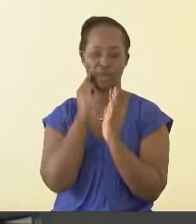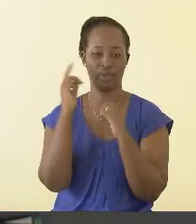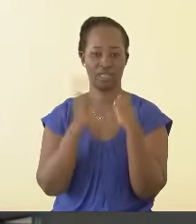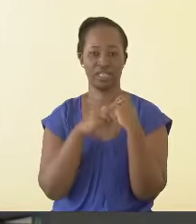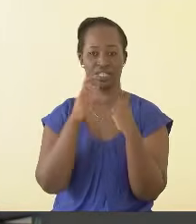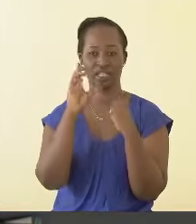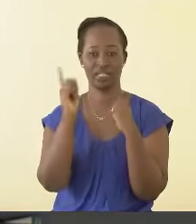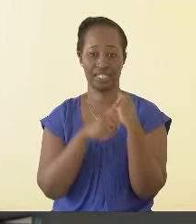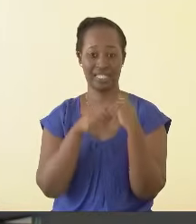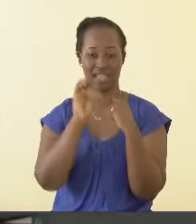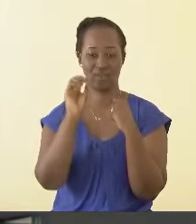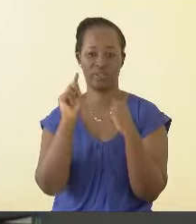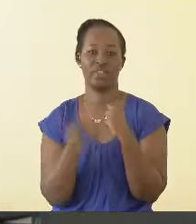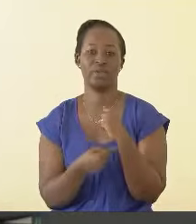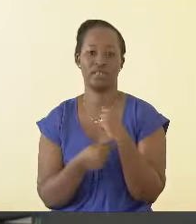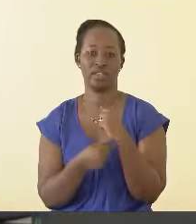2,600,000. When you subtract